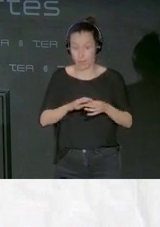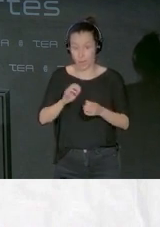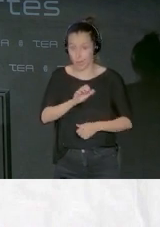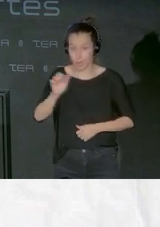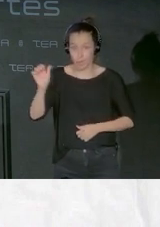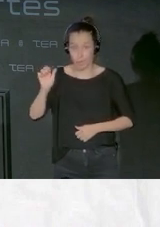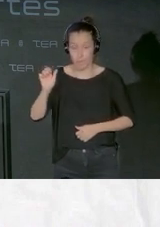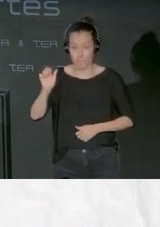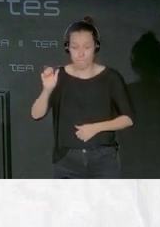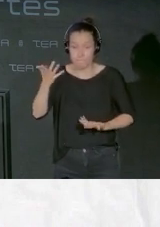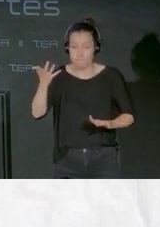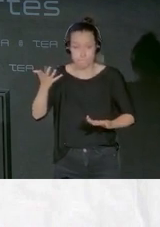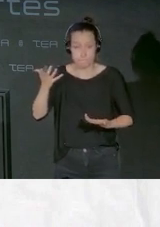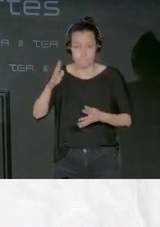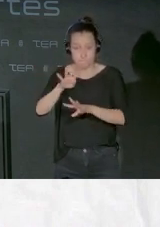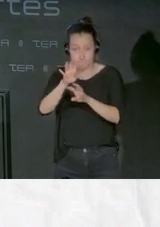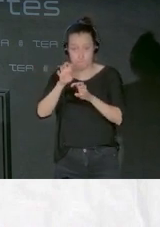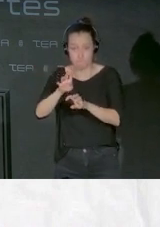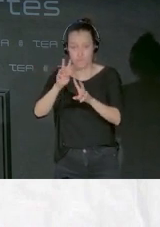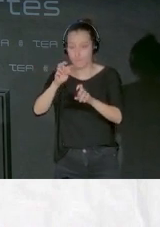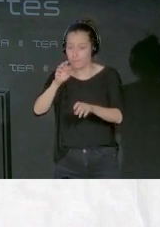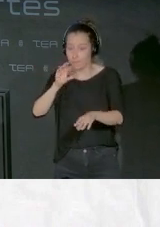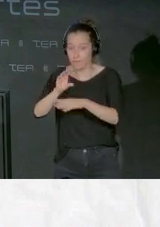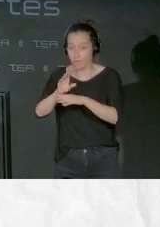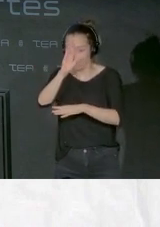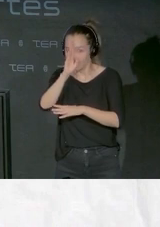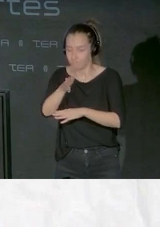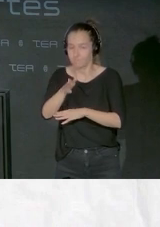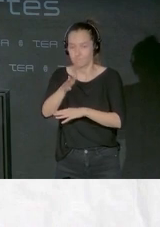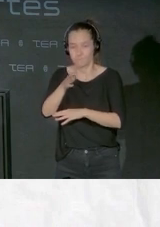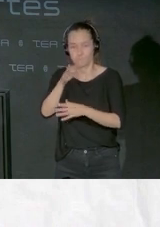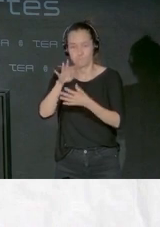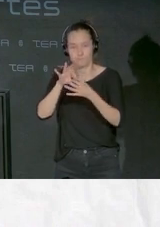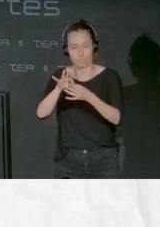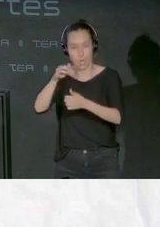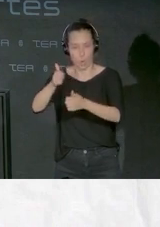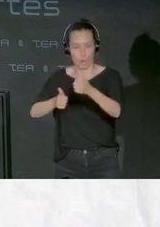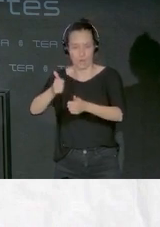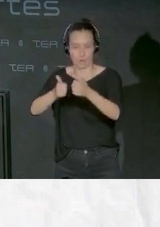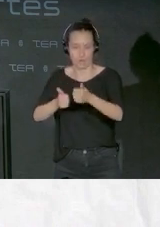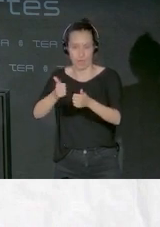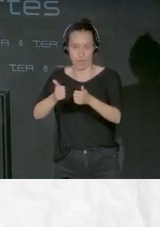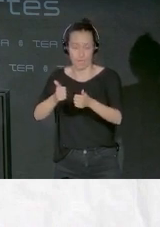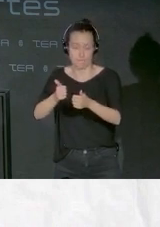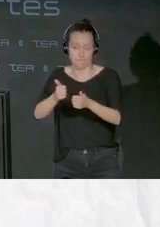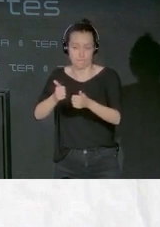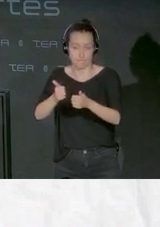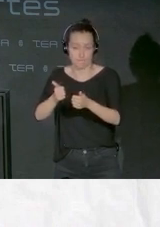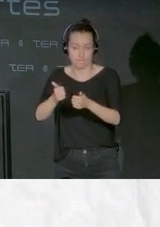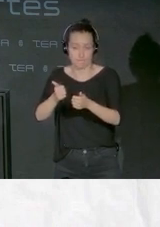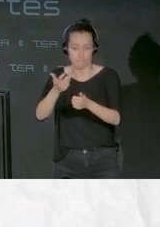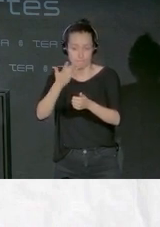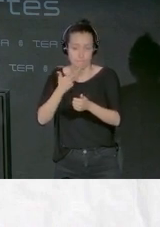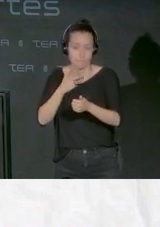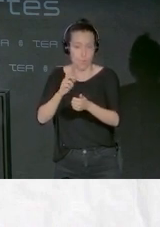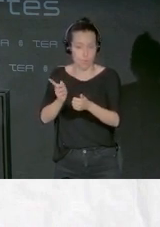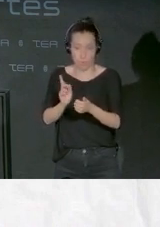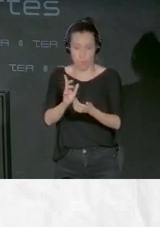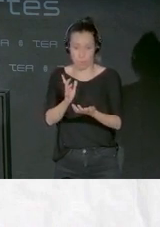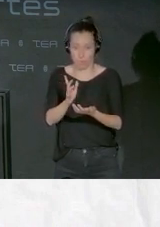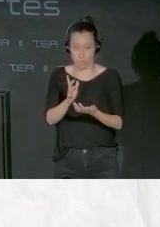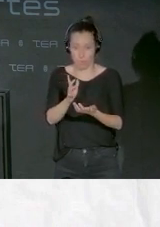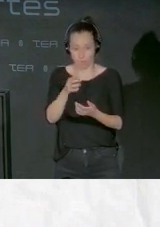the competitiveness of the sector with a specific focus on scaling up emerging companies, meaning companies that